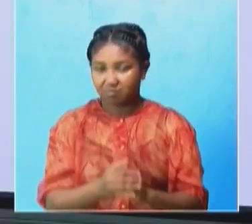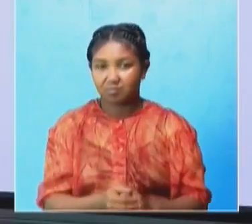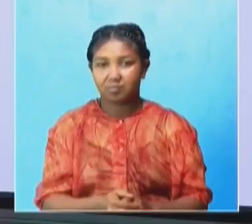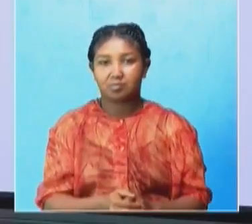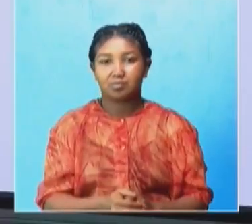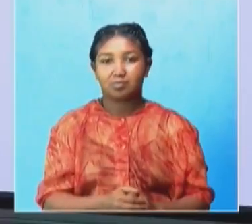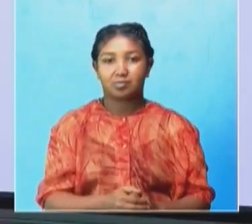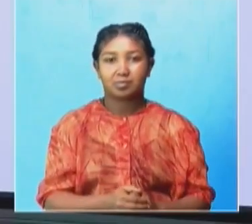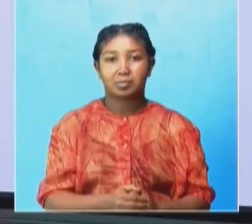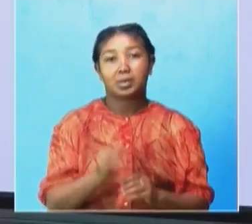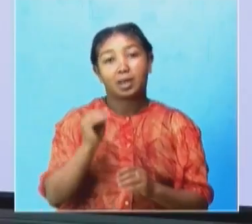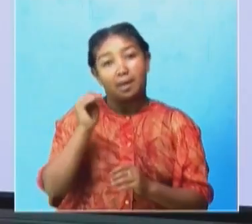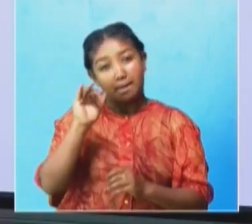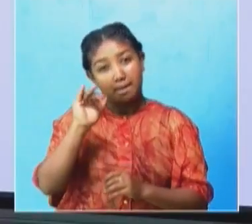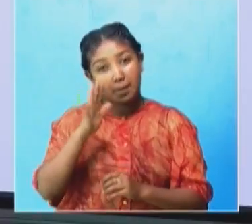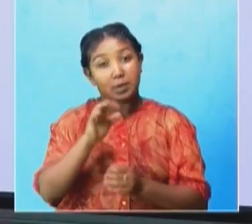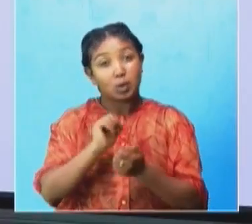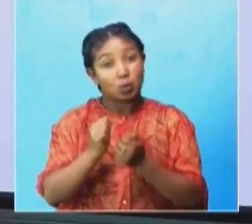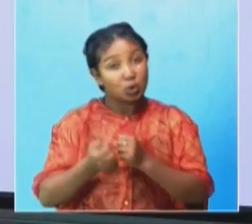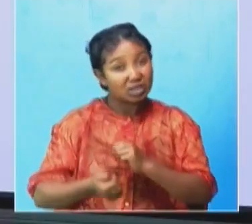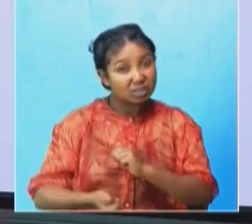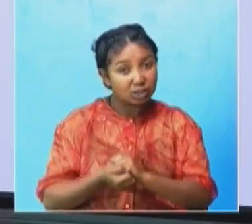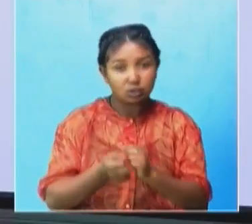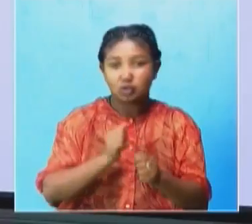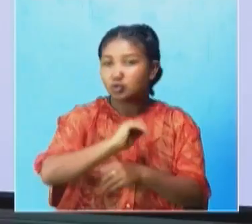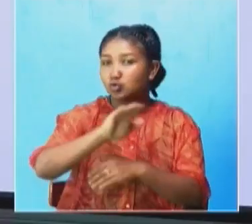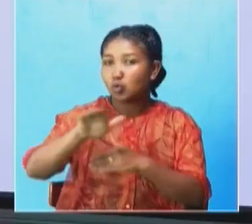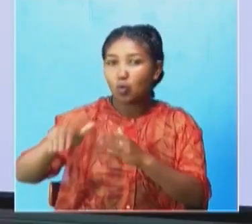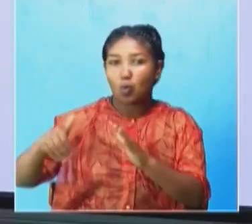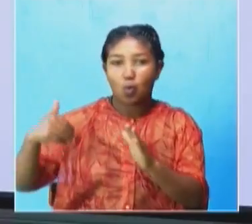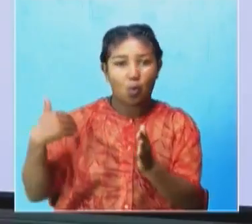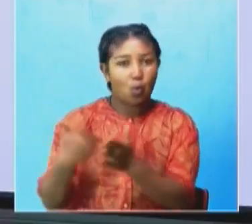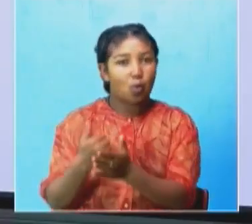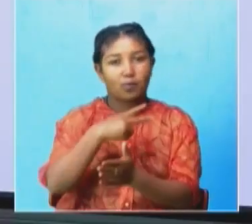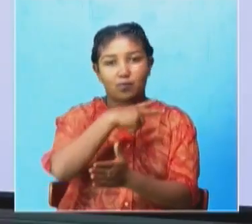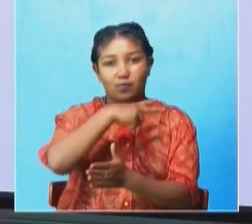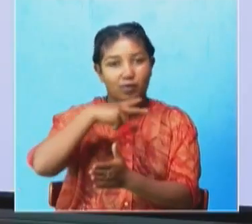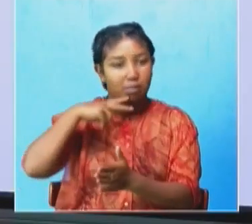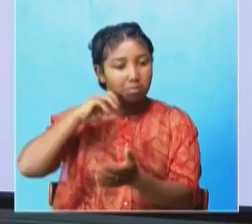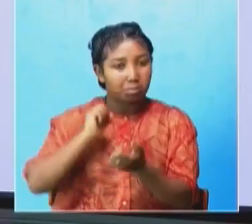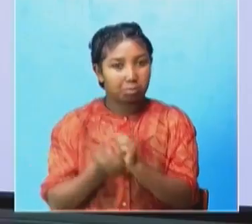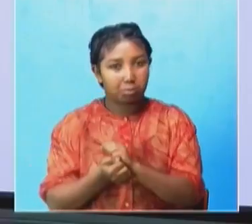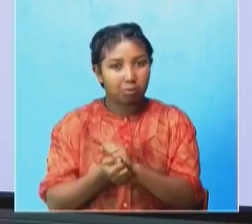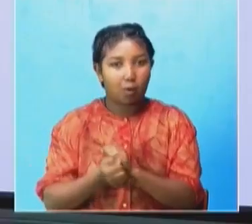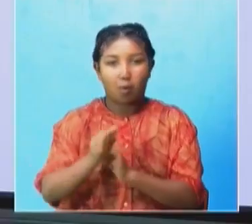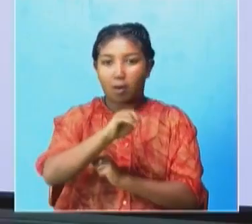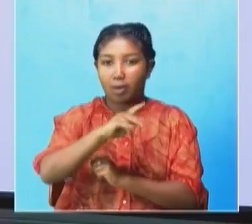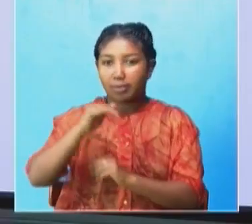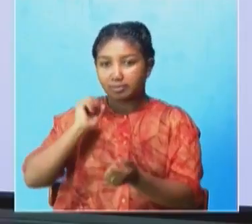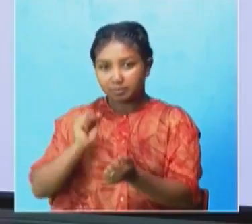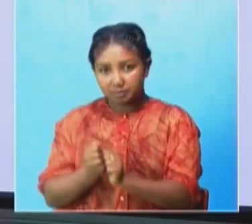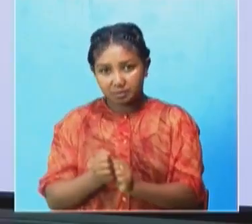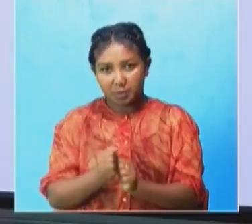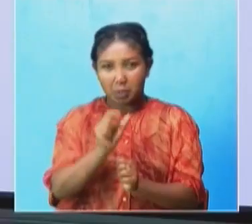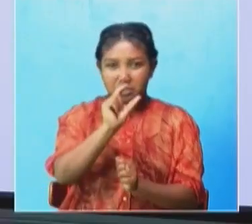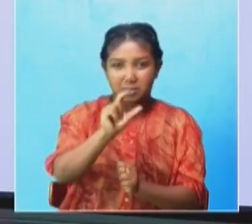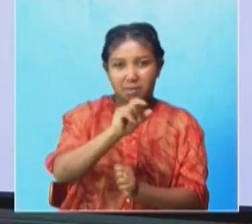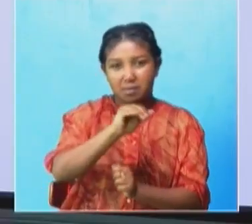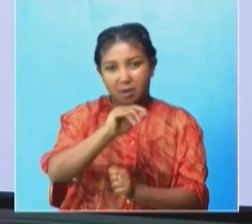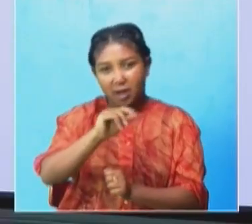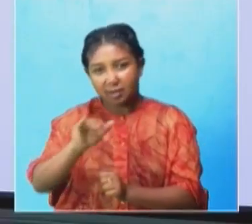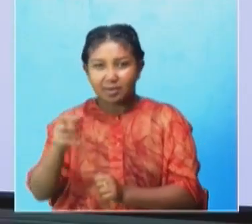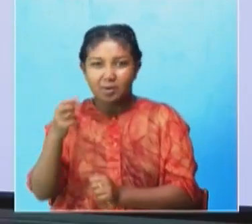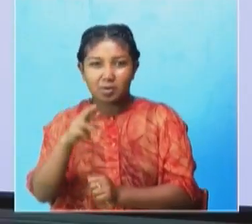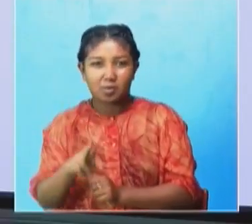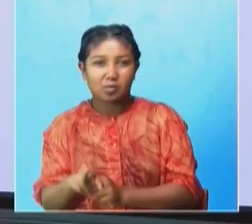ed. Maybe we change the whole verb or the whole letters or some letters, and